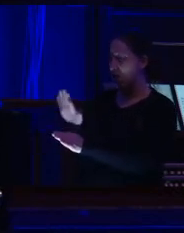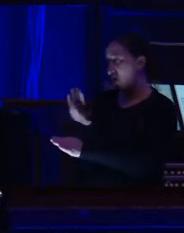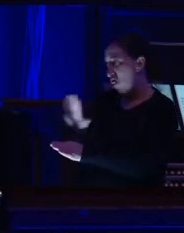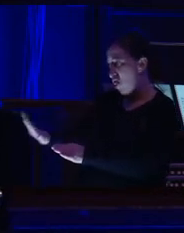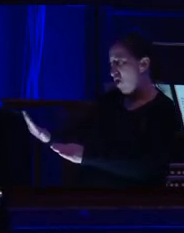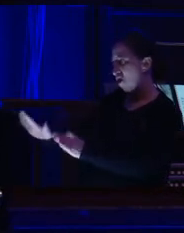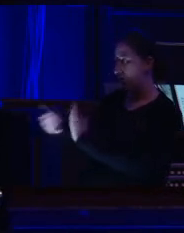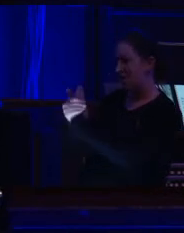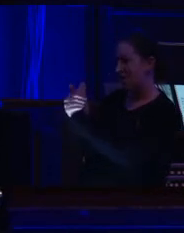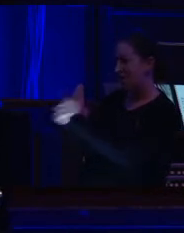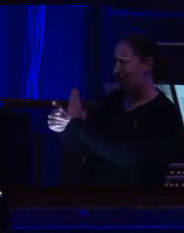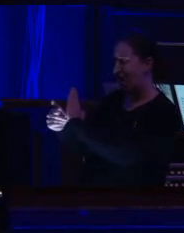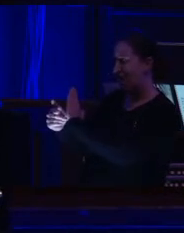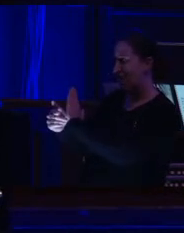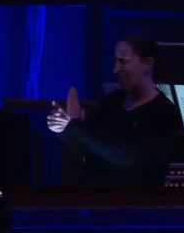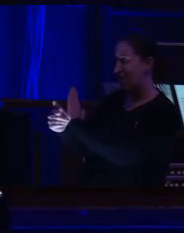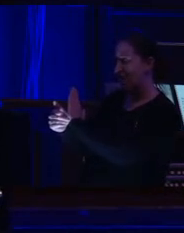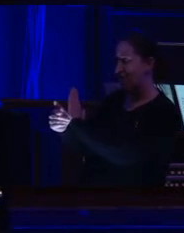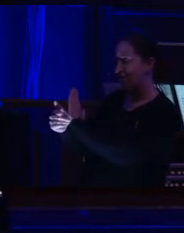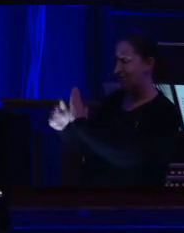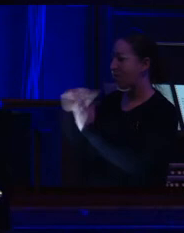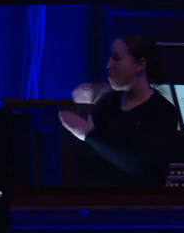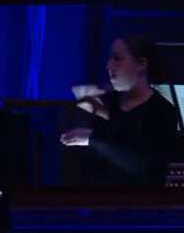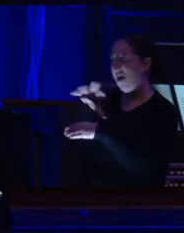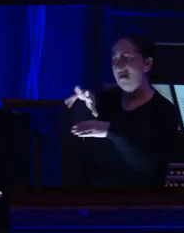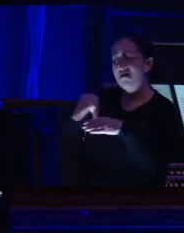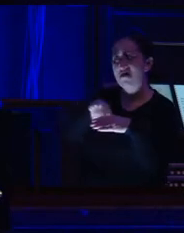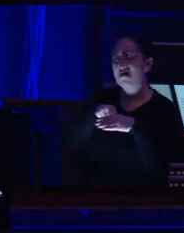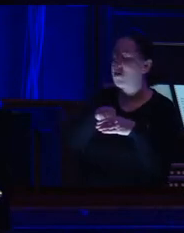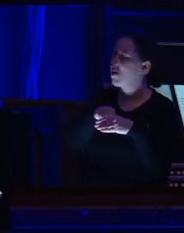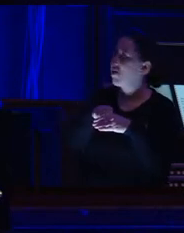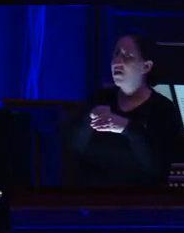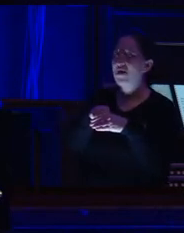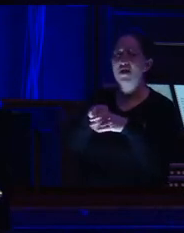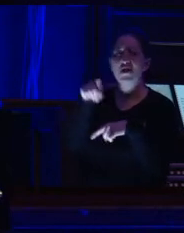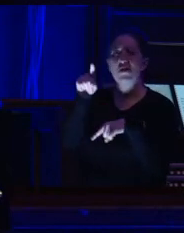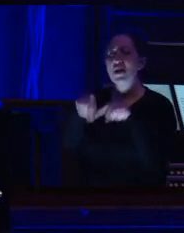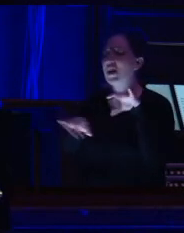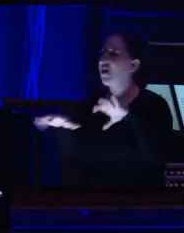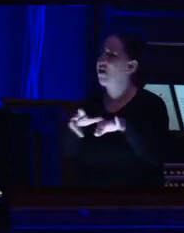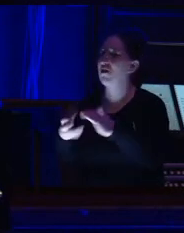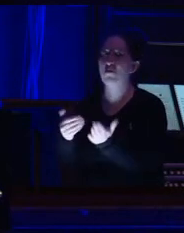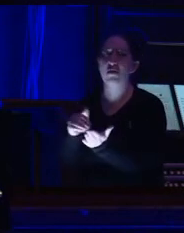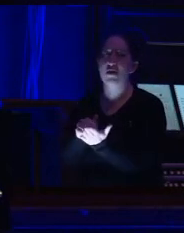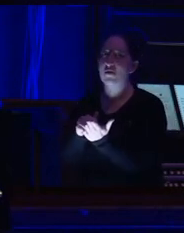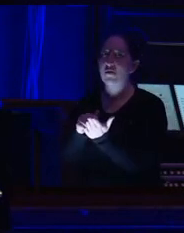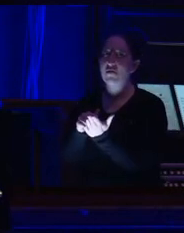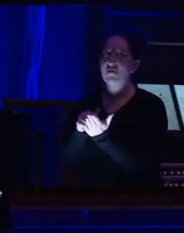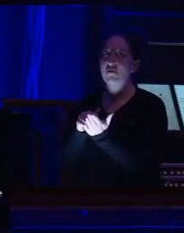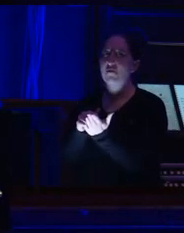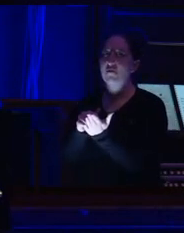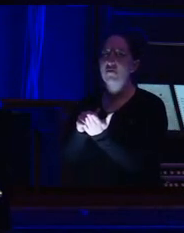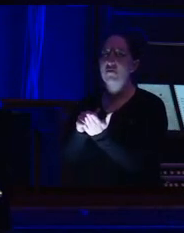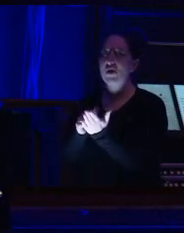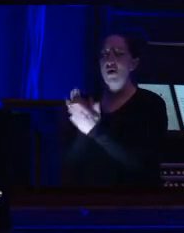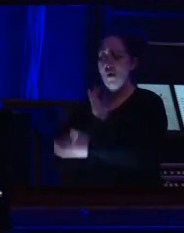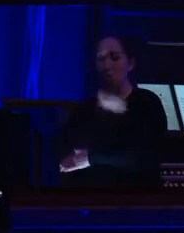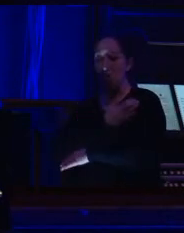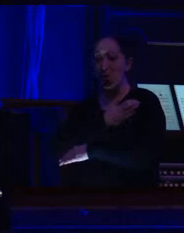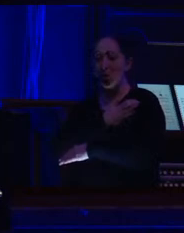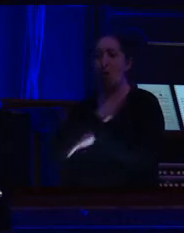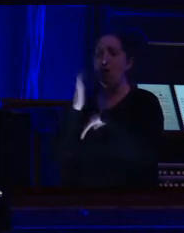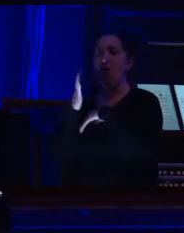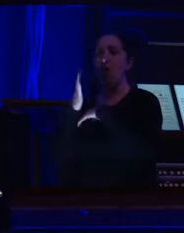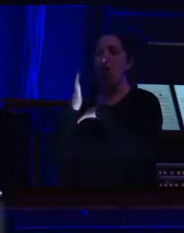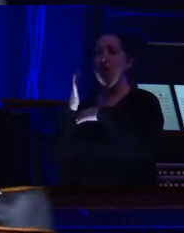incredible talent and potential. We must not do it again. Our nation is